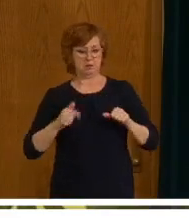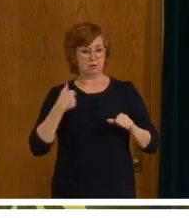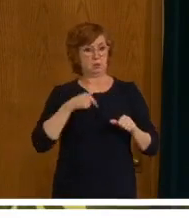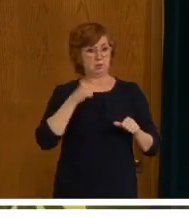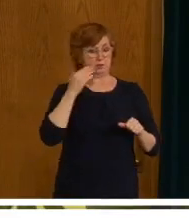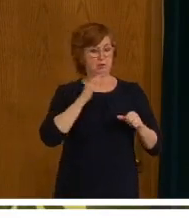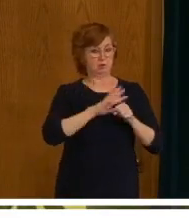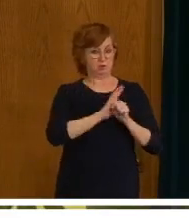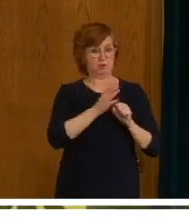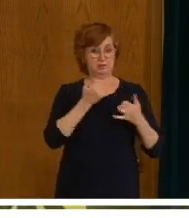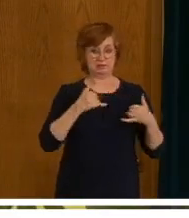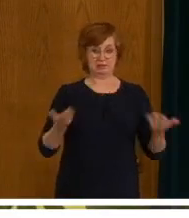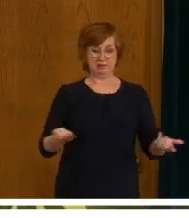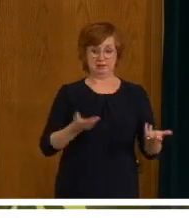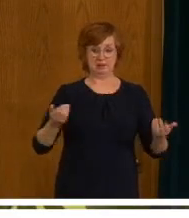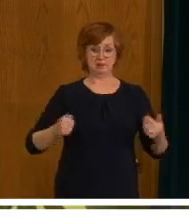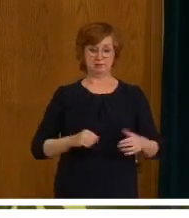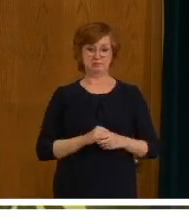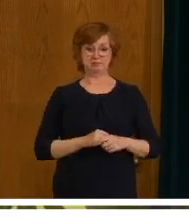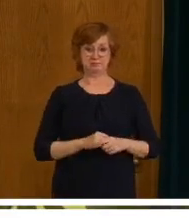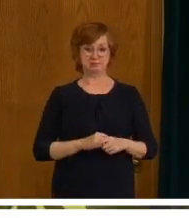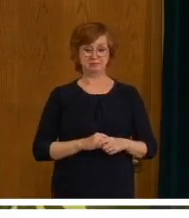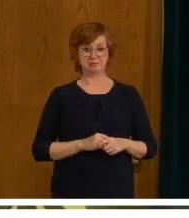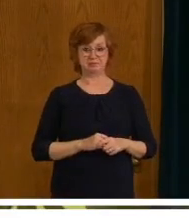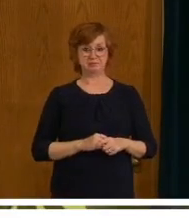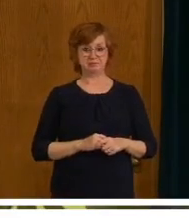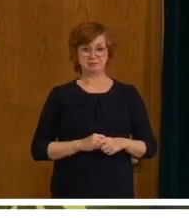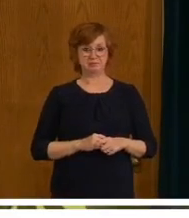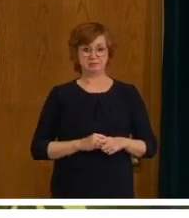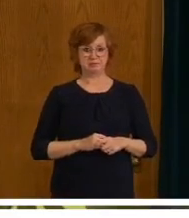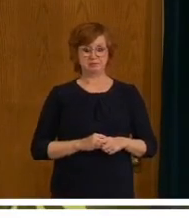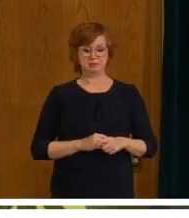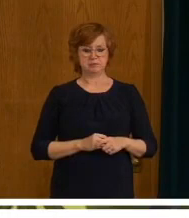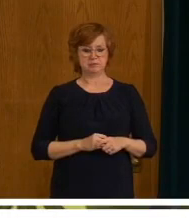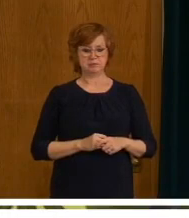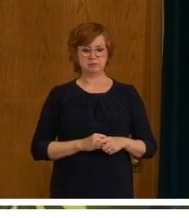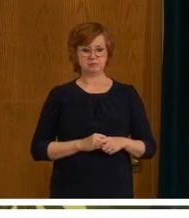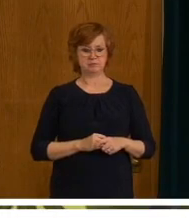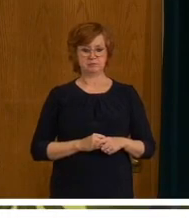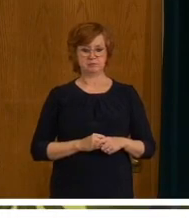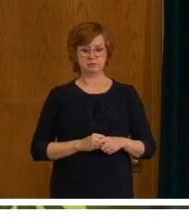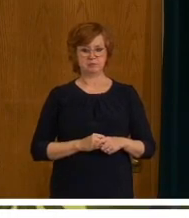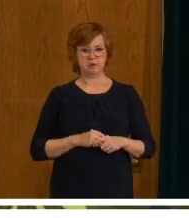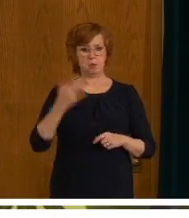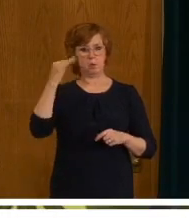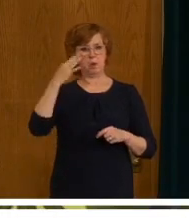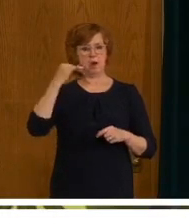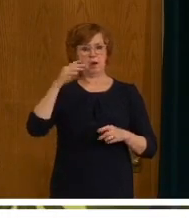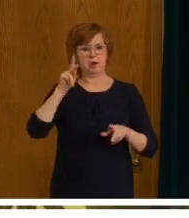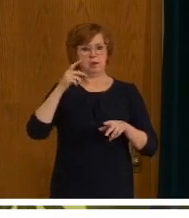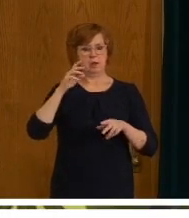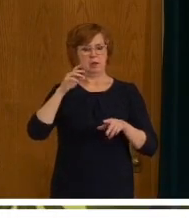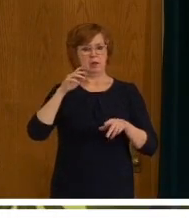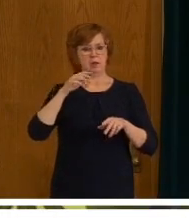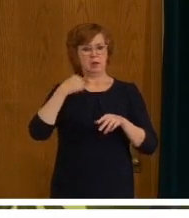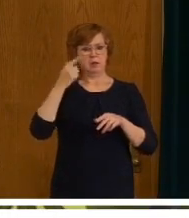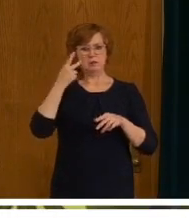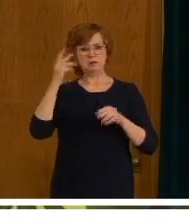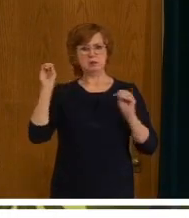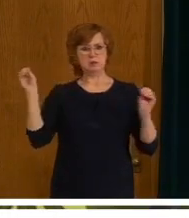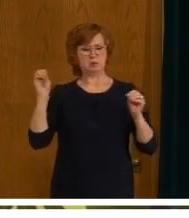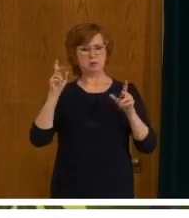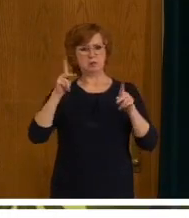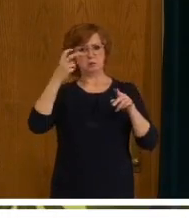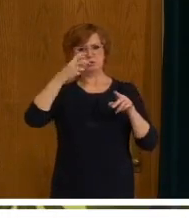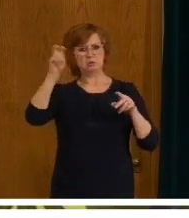of whether people are getting infected or not, and the reason we're not seeing hospitalizations is because the vaccine is working, and we want to continue to build